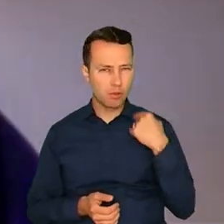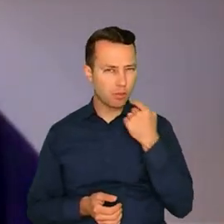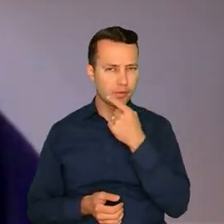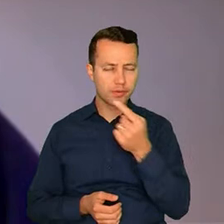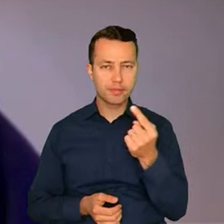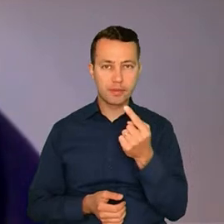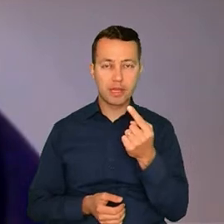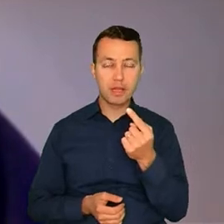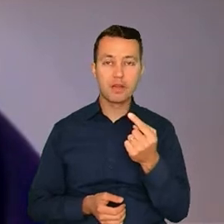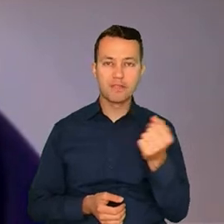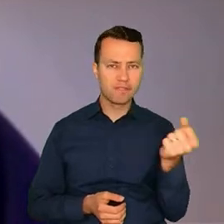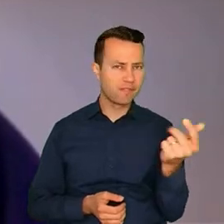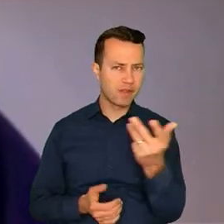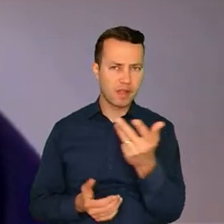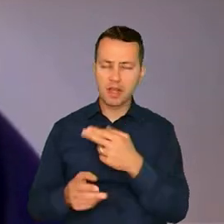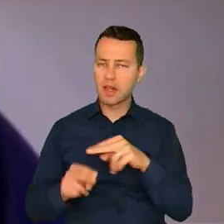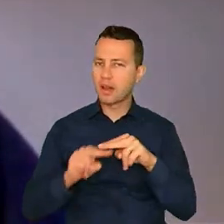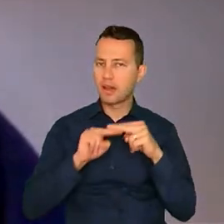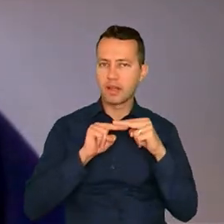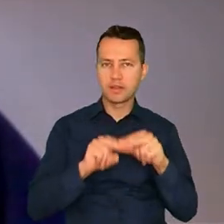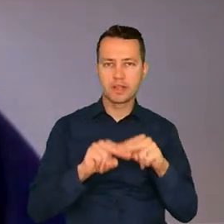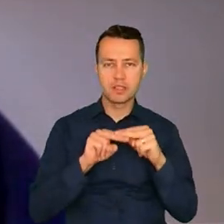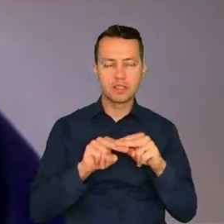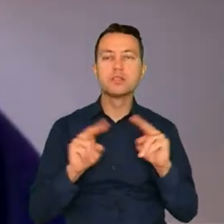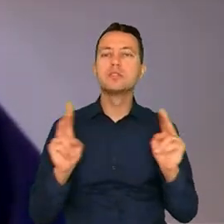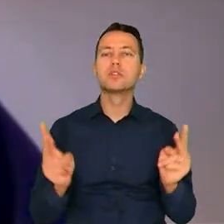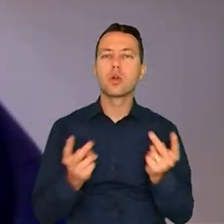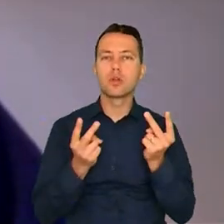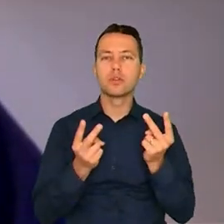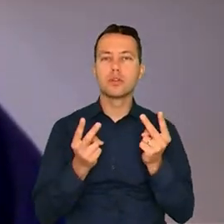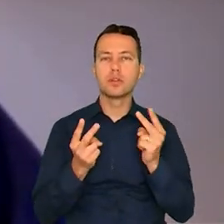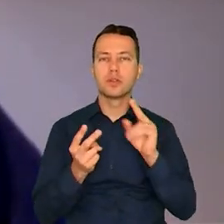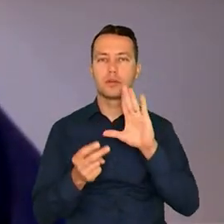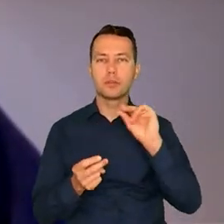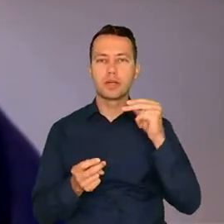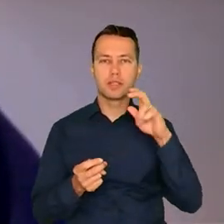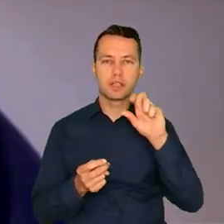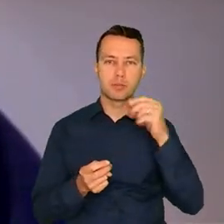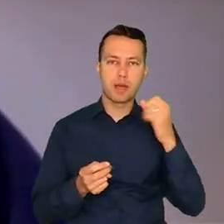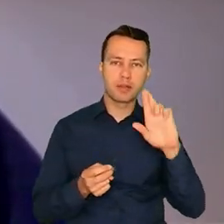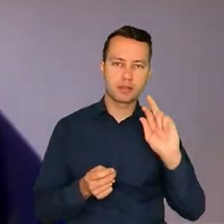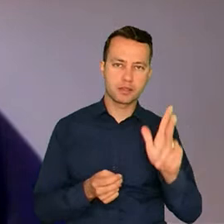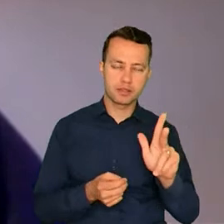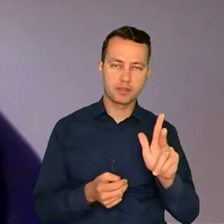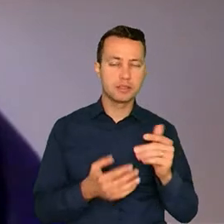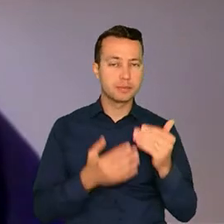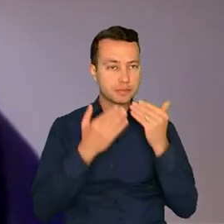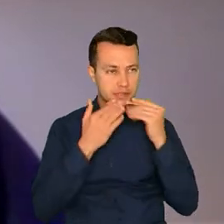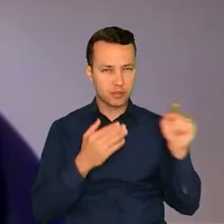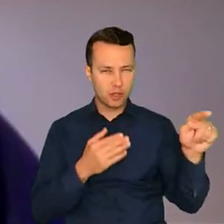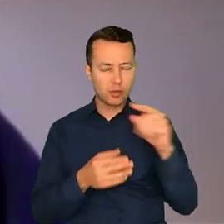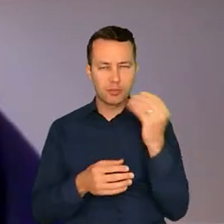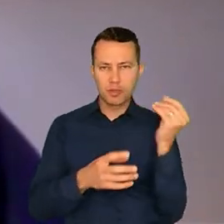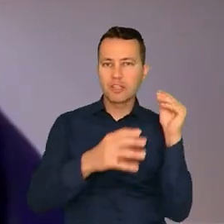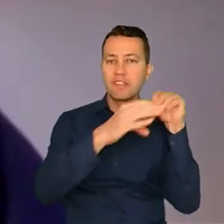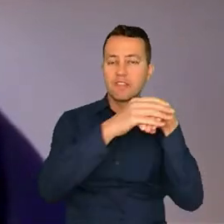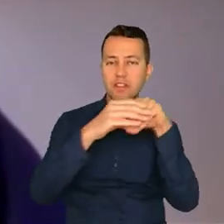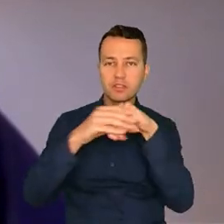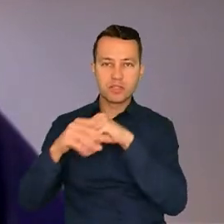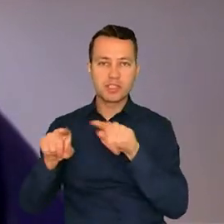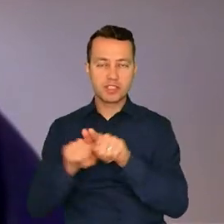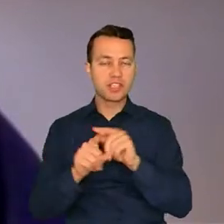Please remember that many tools have been initiated by the investors and by the